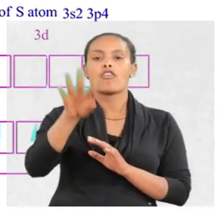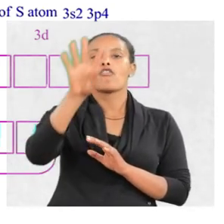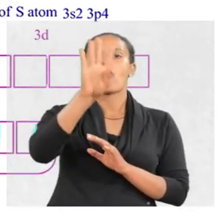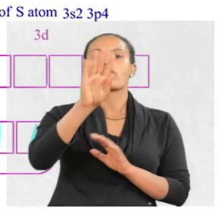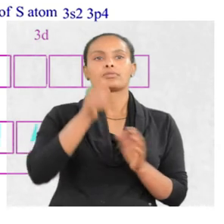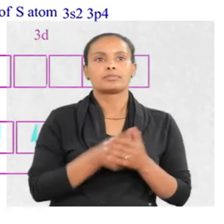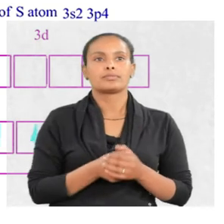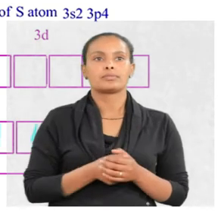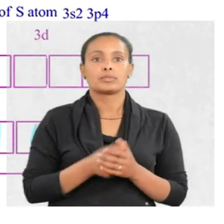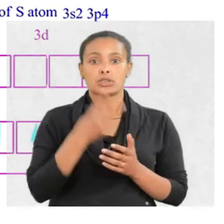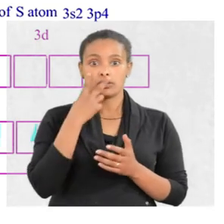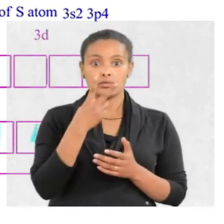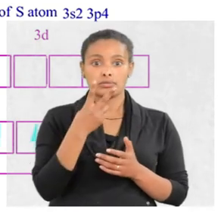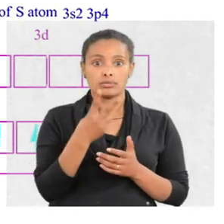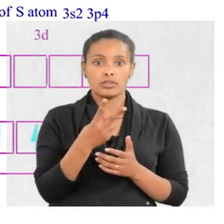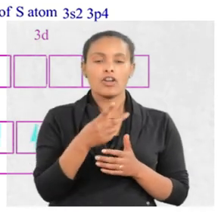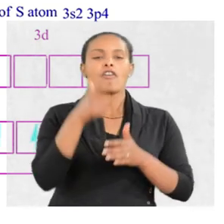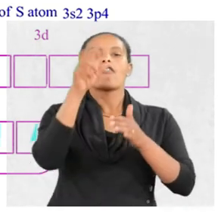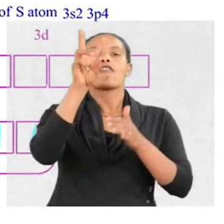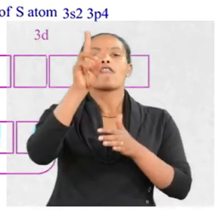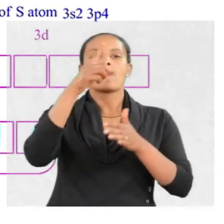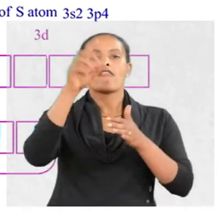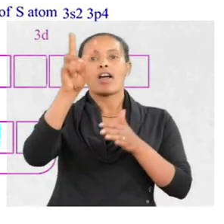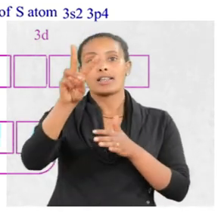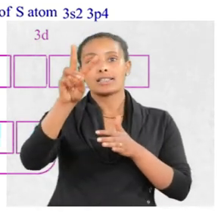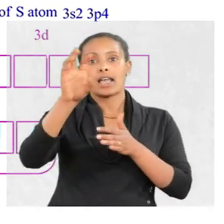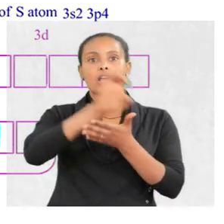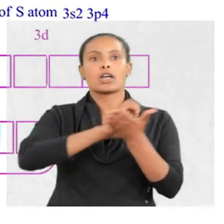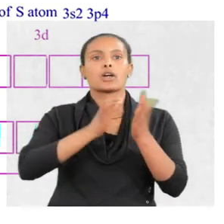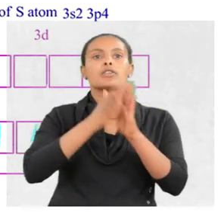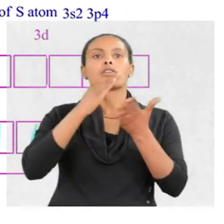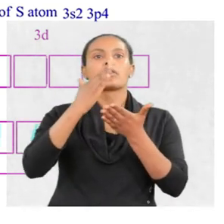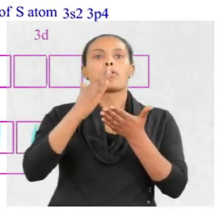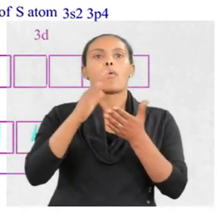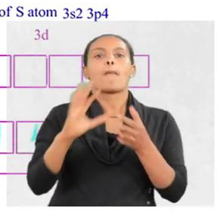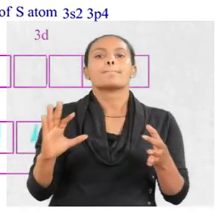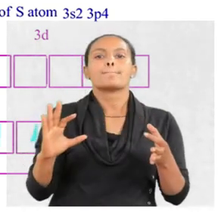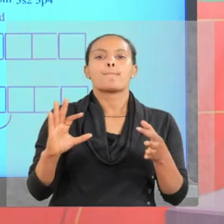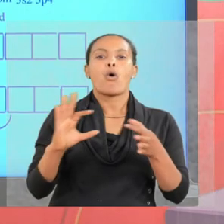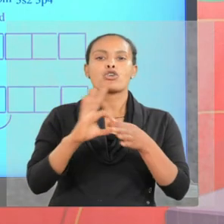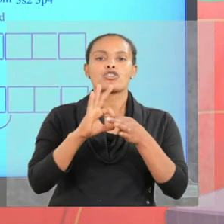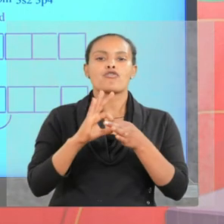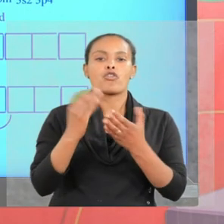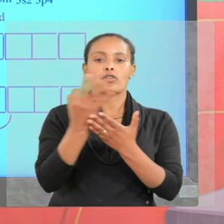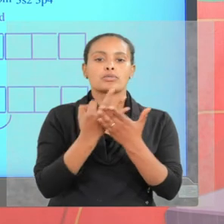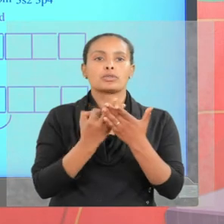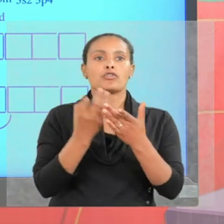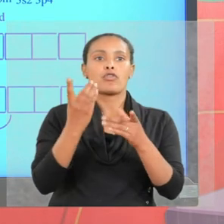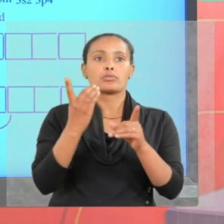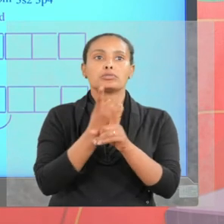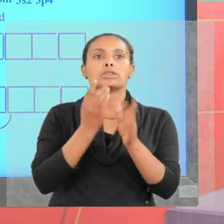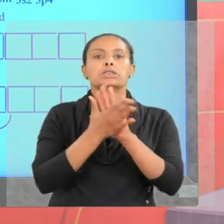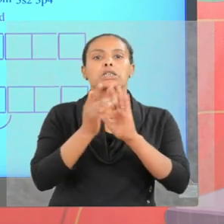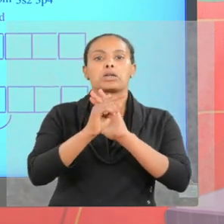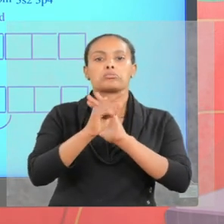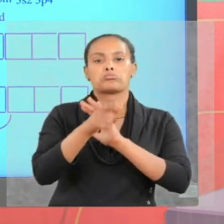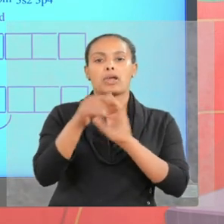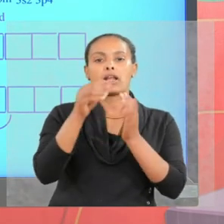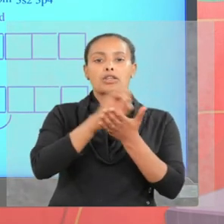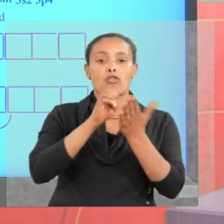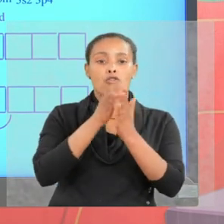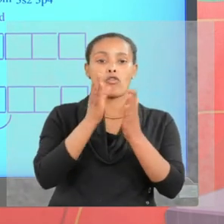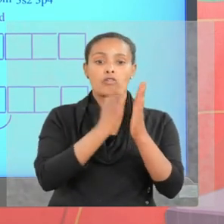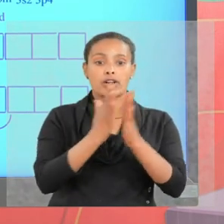3p4. You see? Valence electrons are involved in bond formation. Now the ground state's electronic